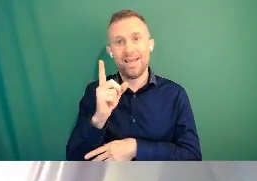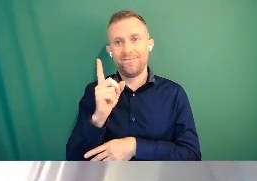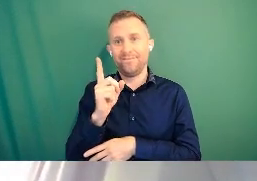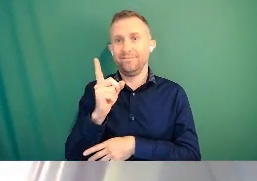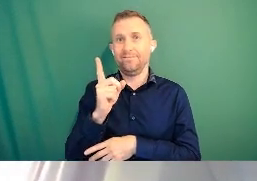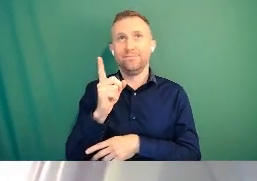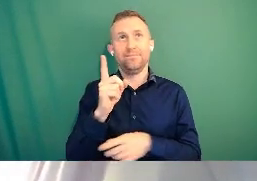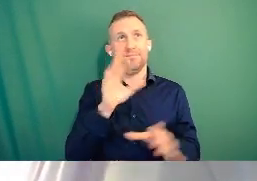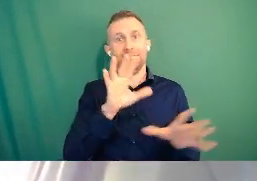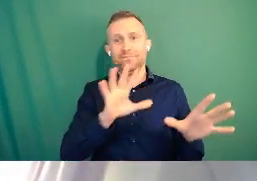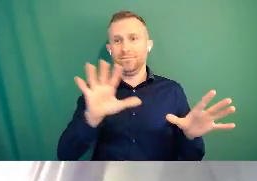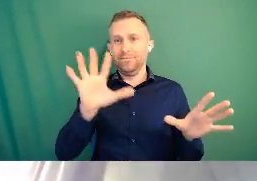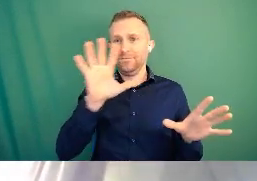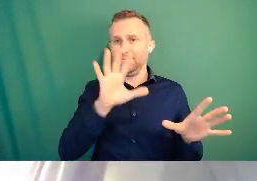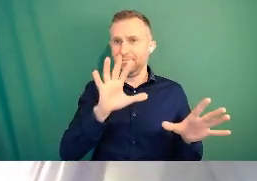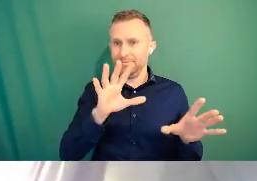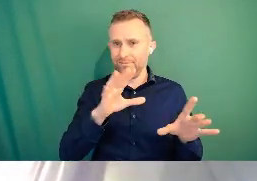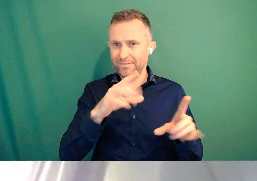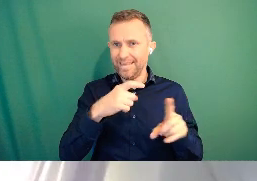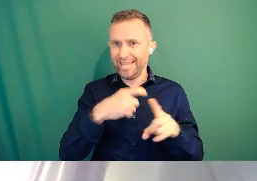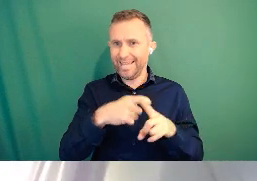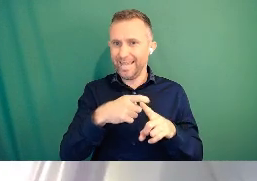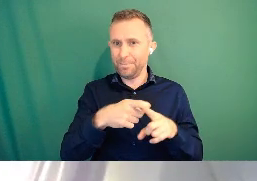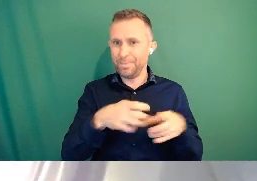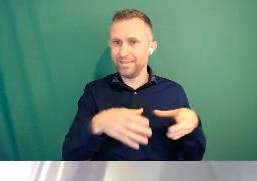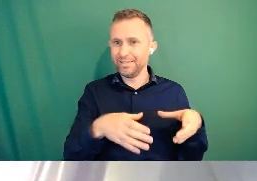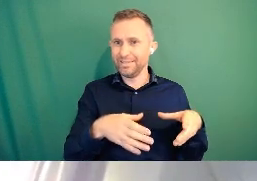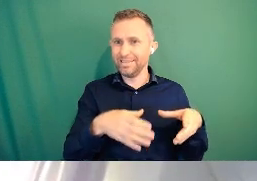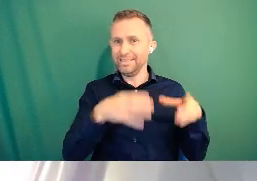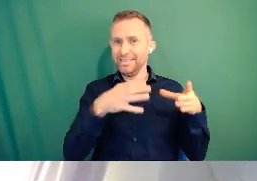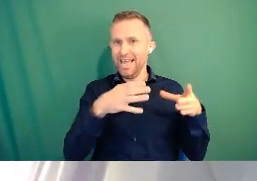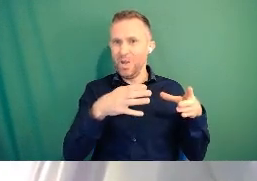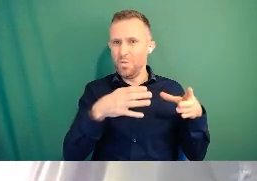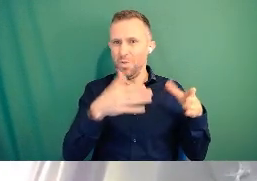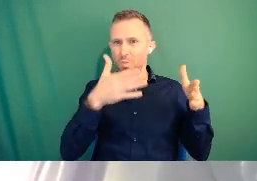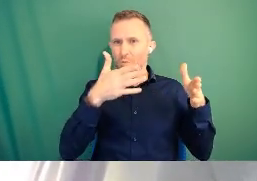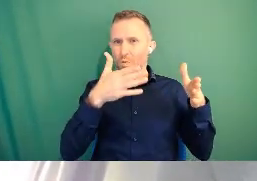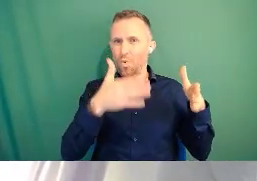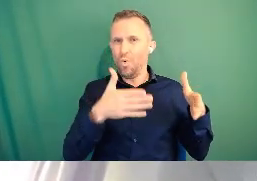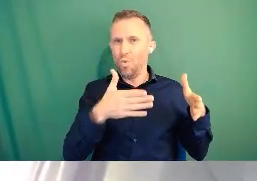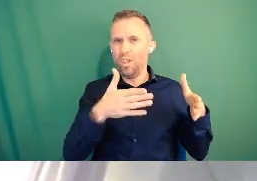2018, we noticed that there was a lot of the decoration in most of the keep towers.